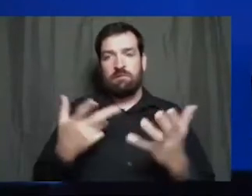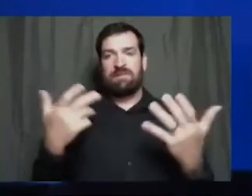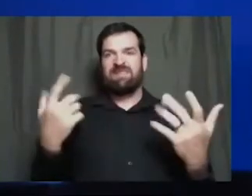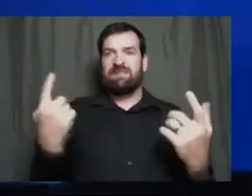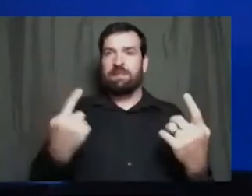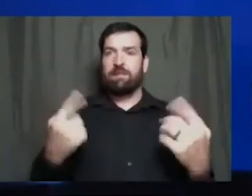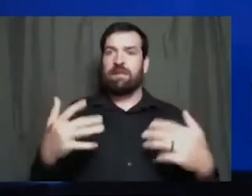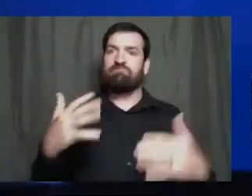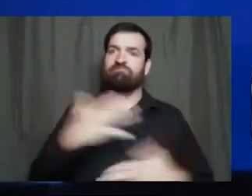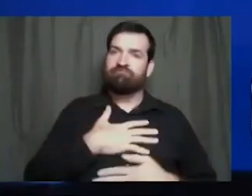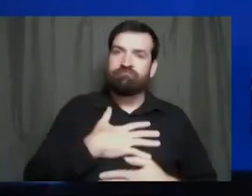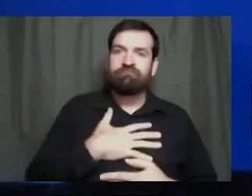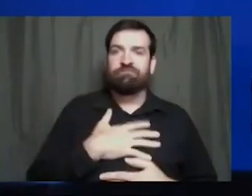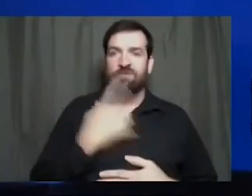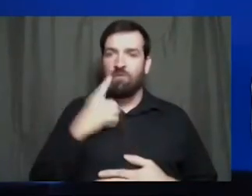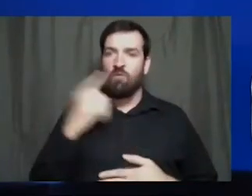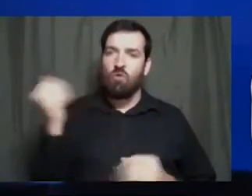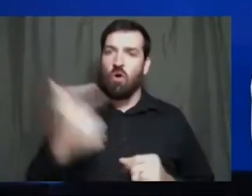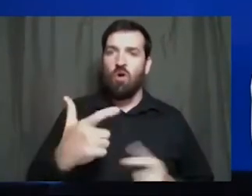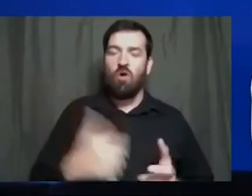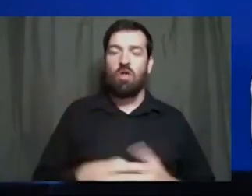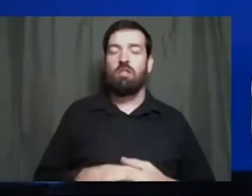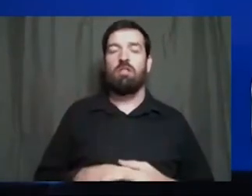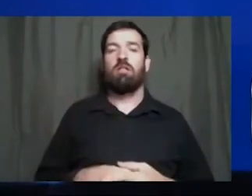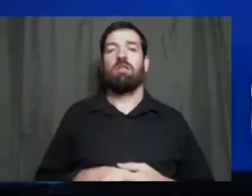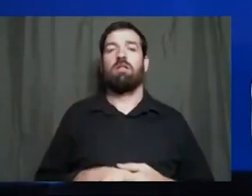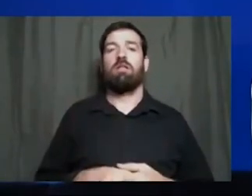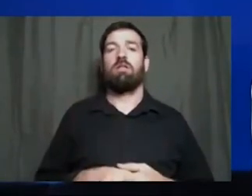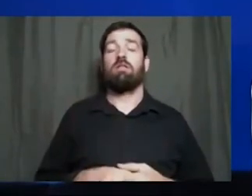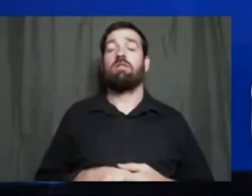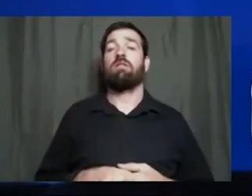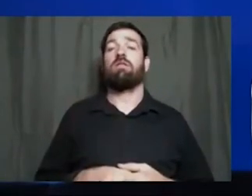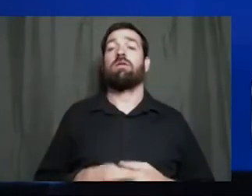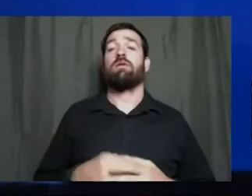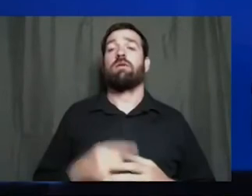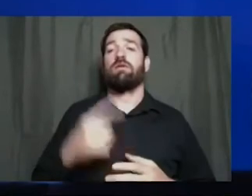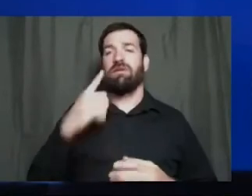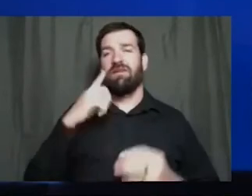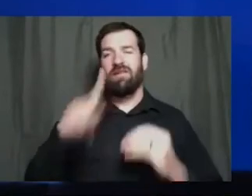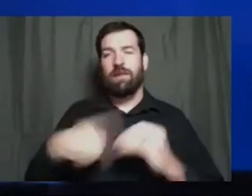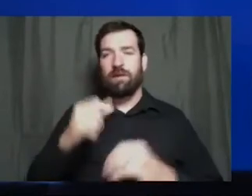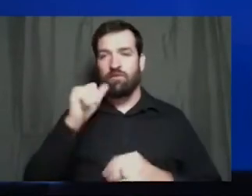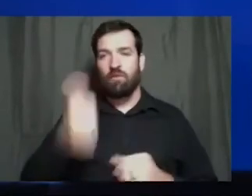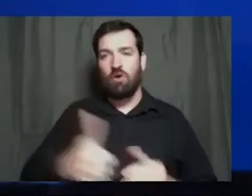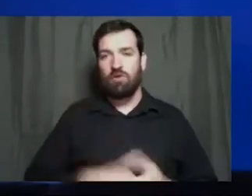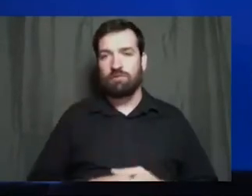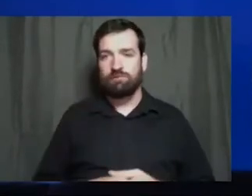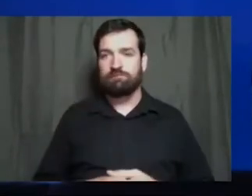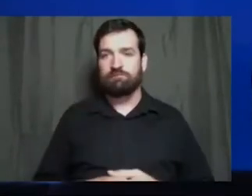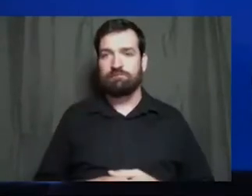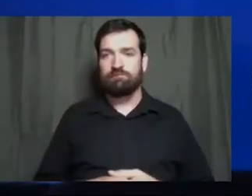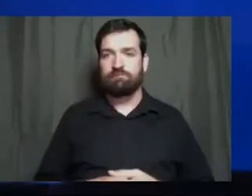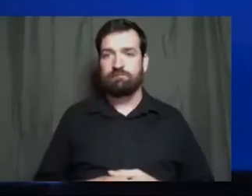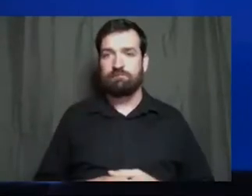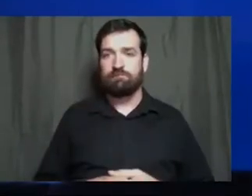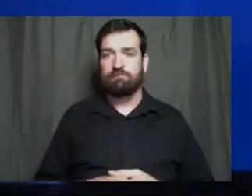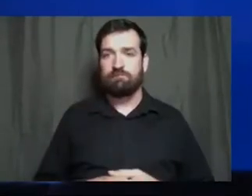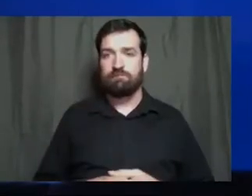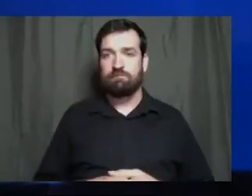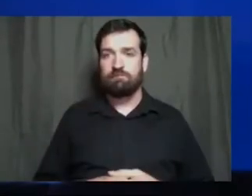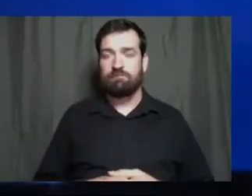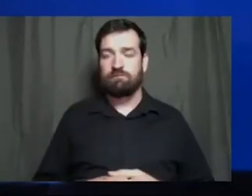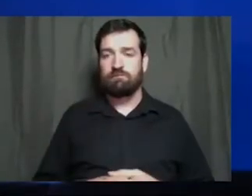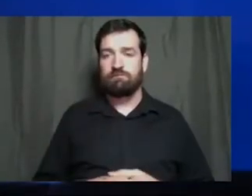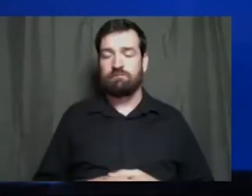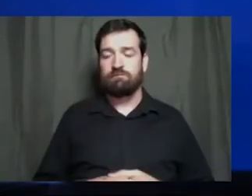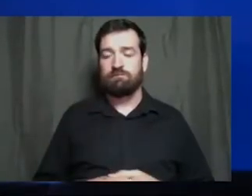answer. To that, we may want to think about tomorrow. You know, because really the reason we want is we